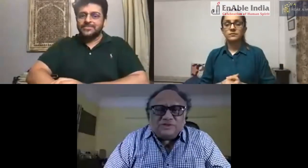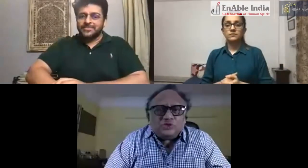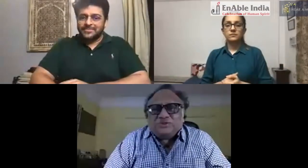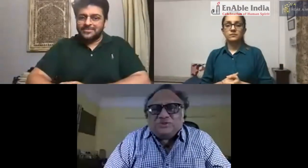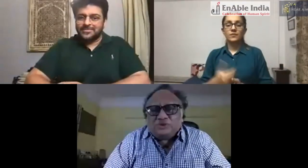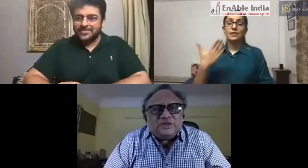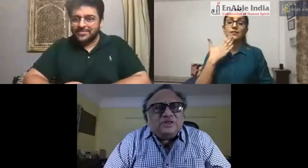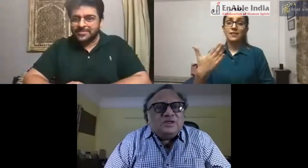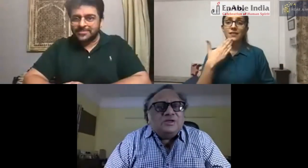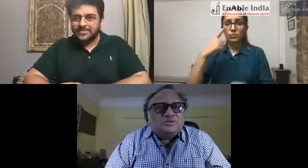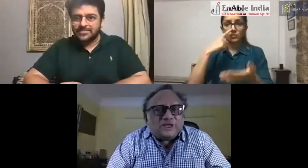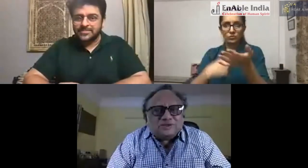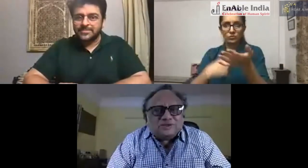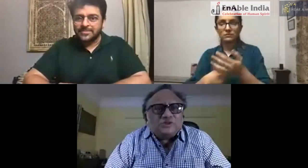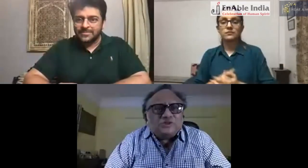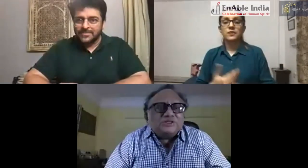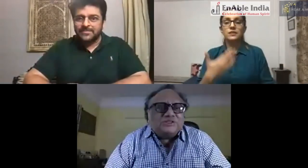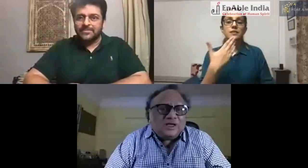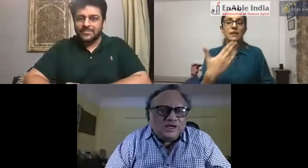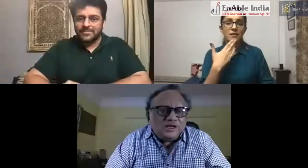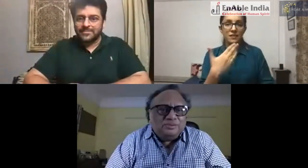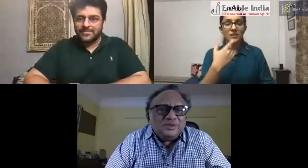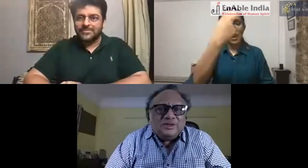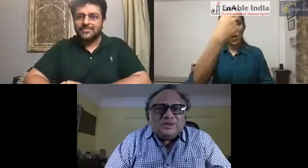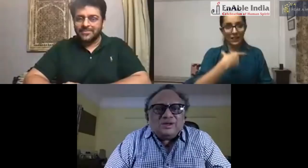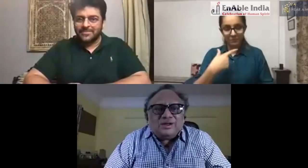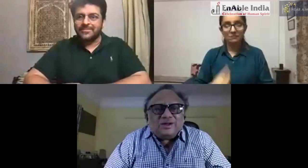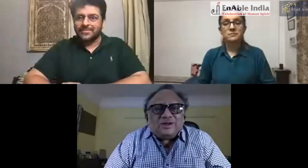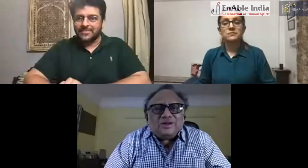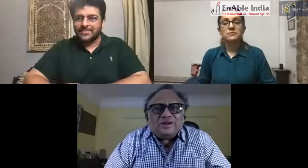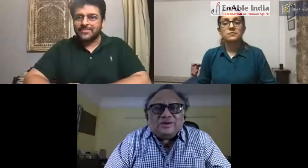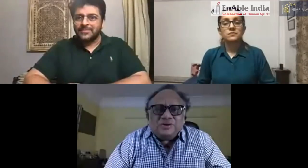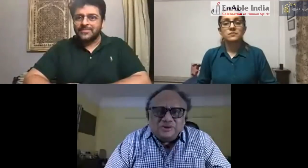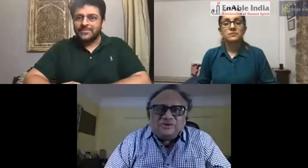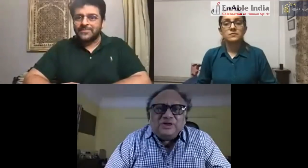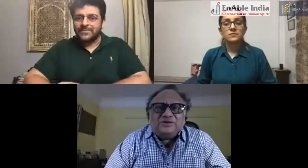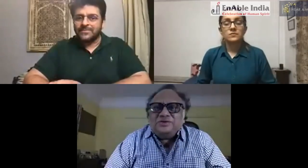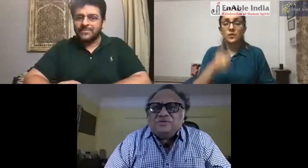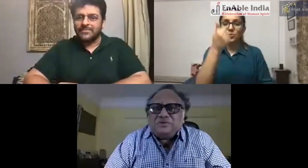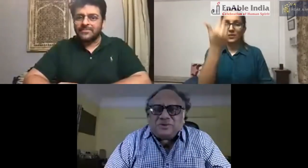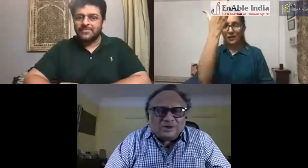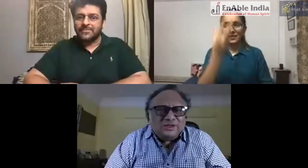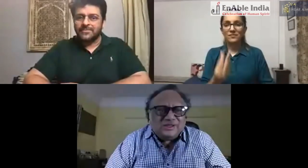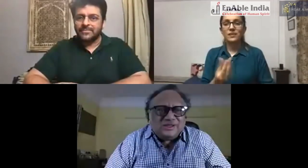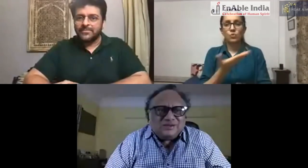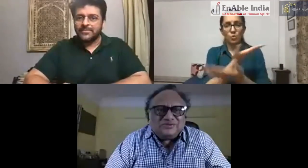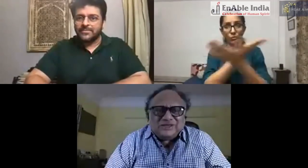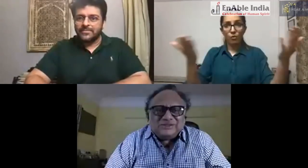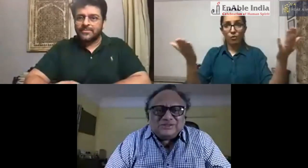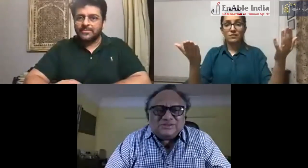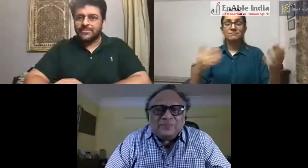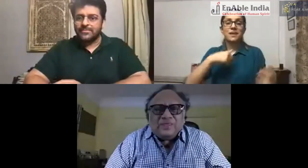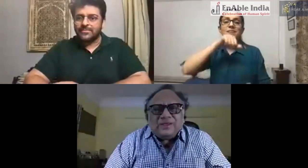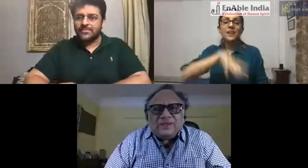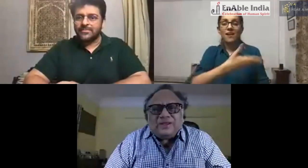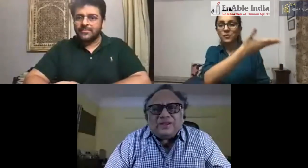Thank you so much, Surbi. Thank you so much, Halim. Good evening to all the young